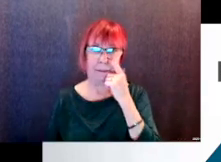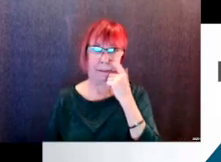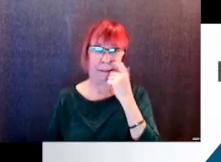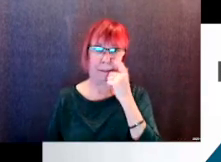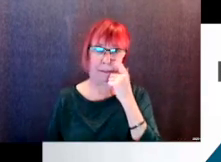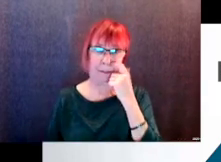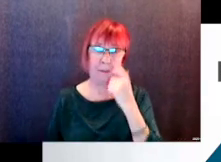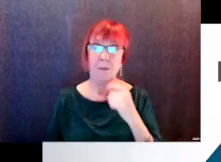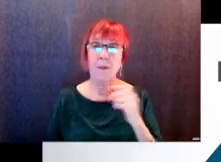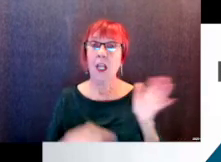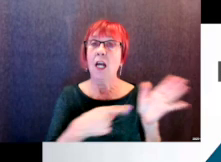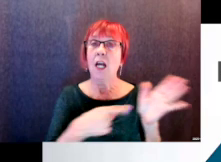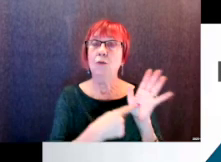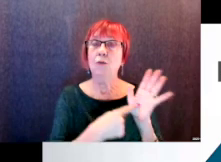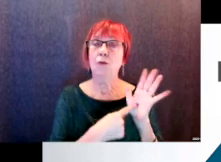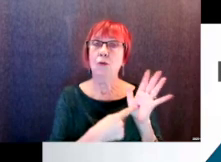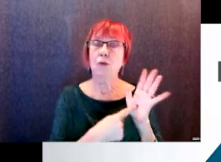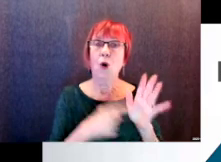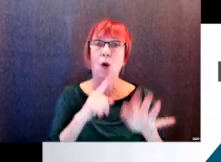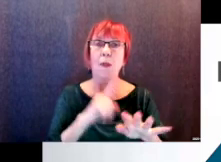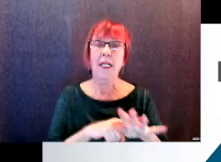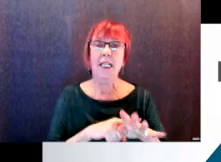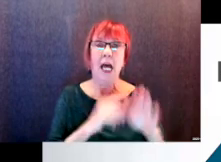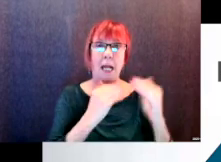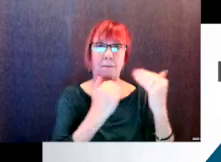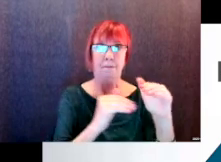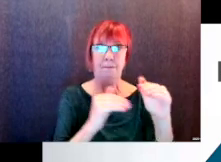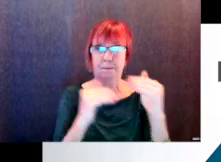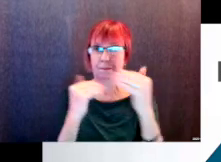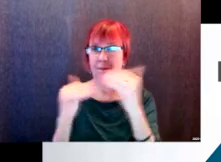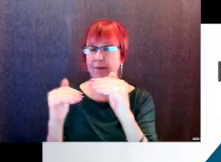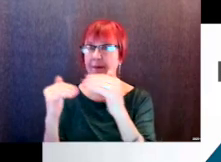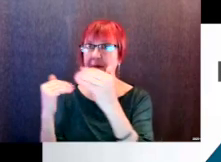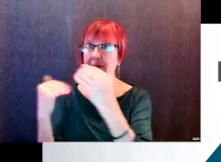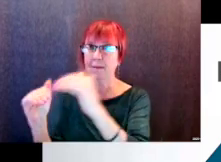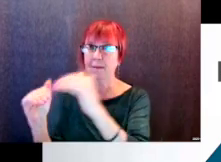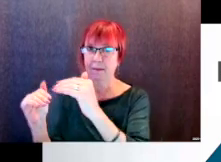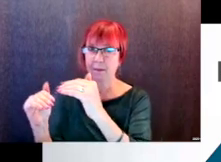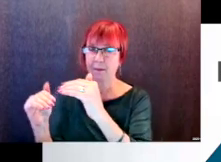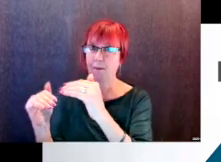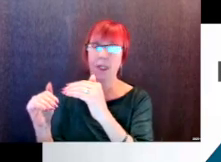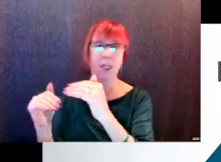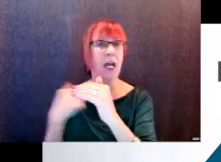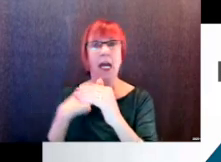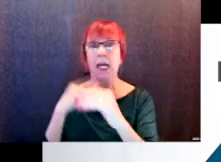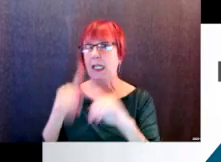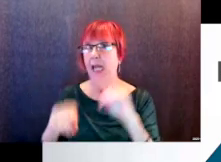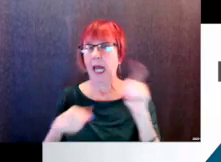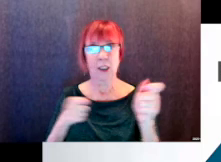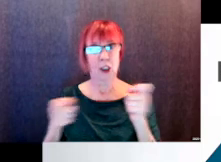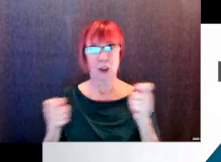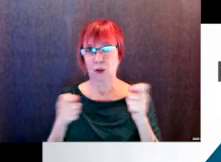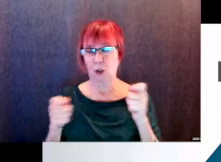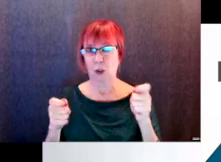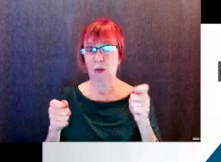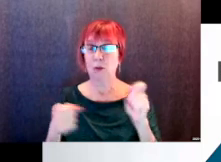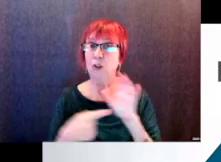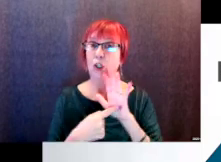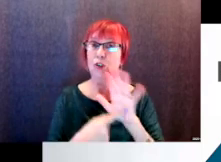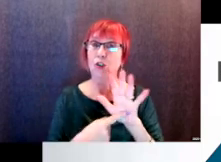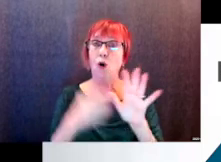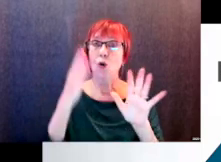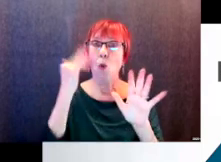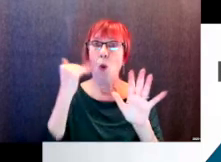amount of funding from one funding source and funded about 4 incentive projects.